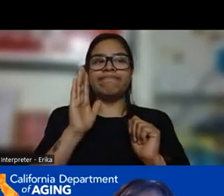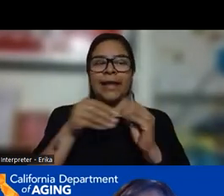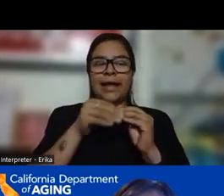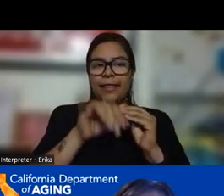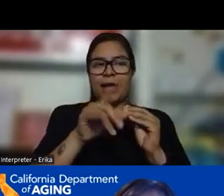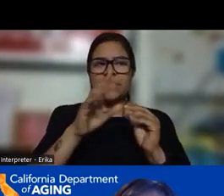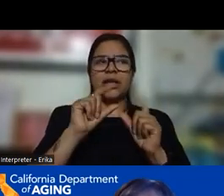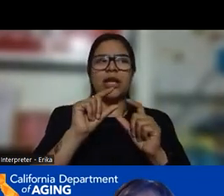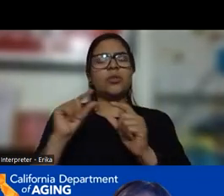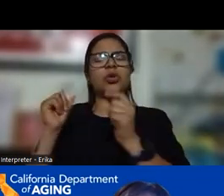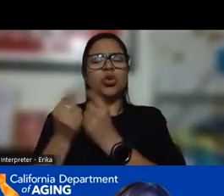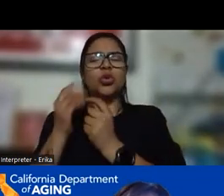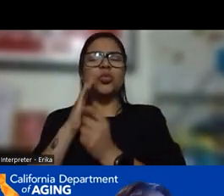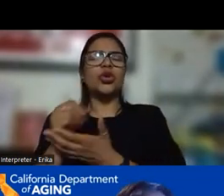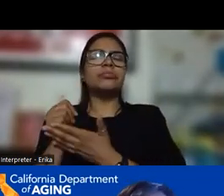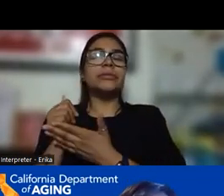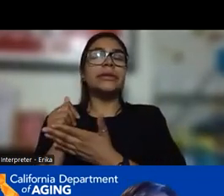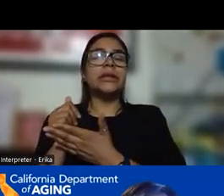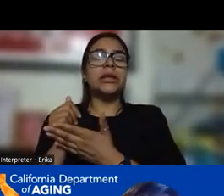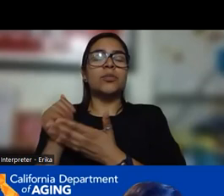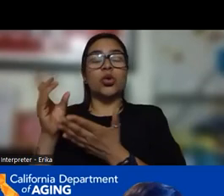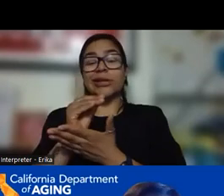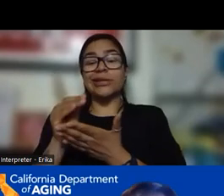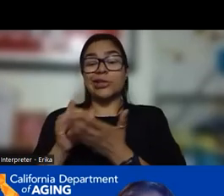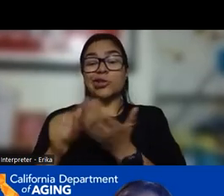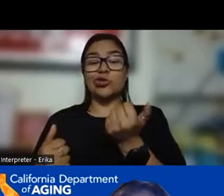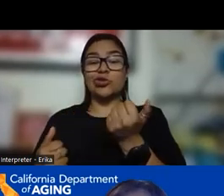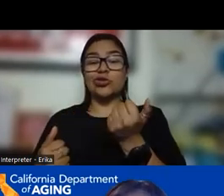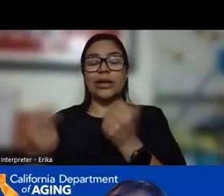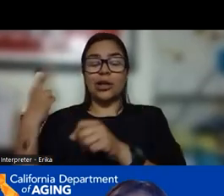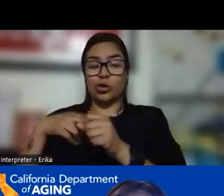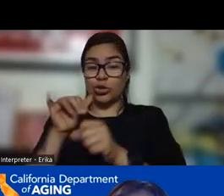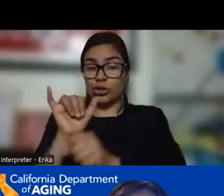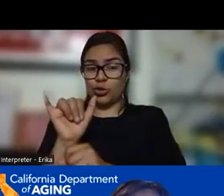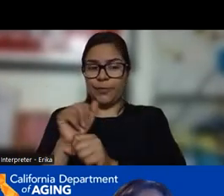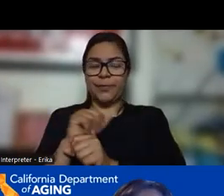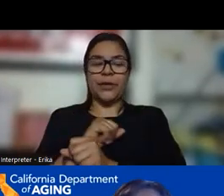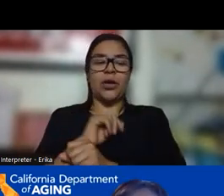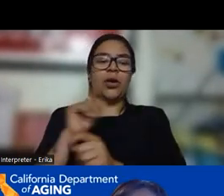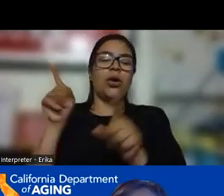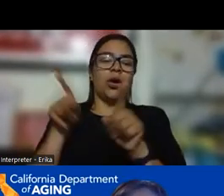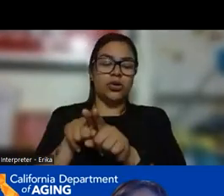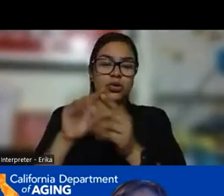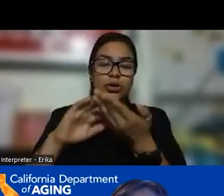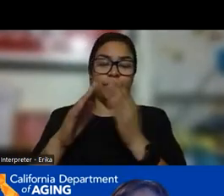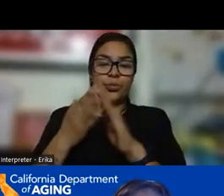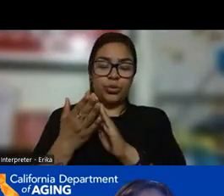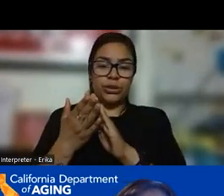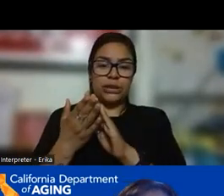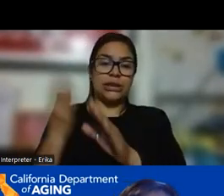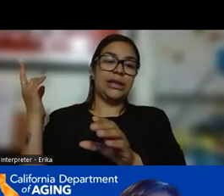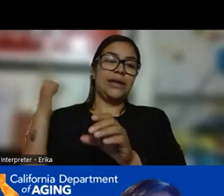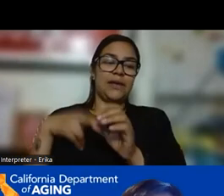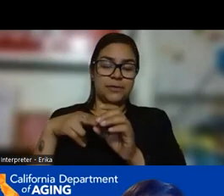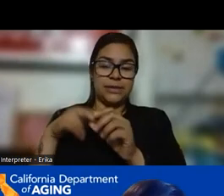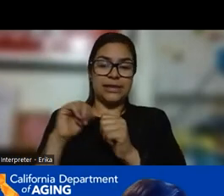for digital inclusion. And another key priority of mine is ongoing community engagement, not only by way of inviting